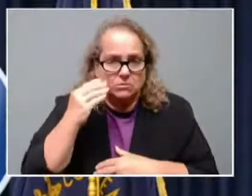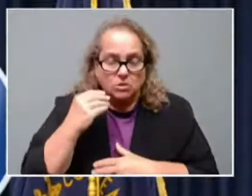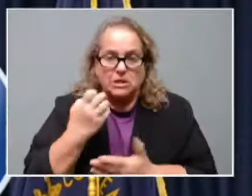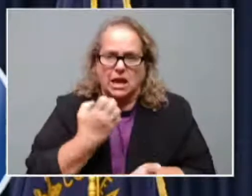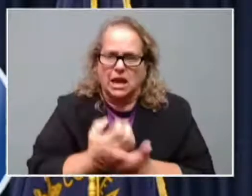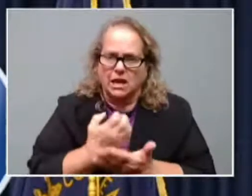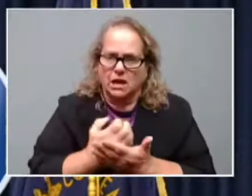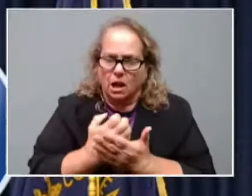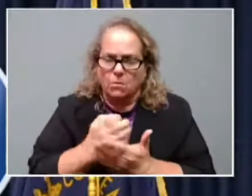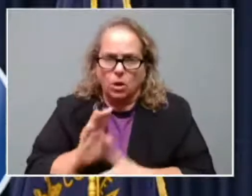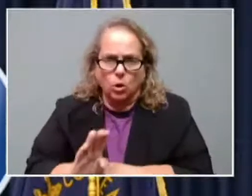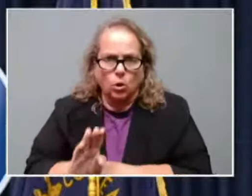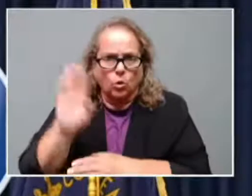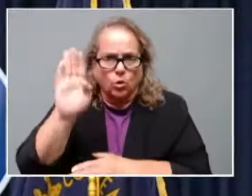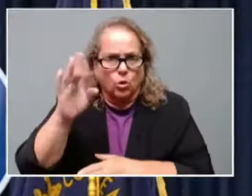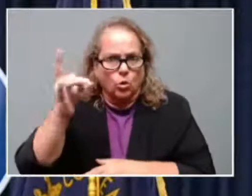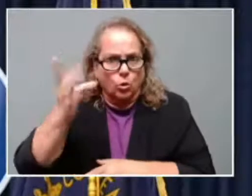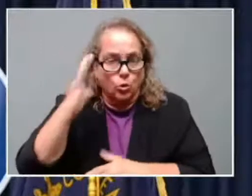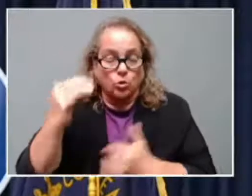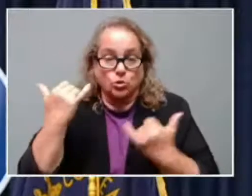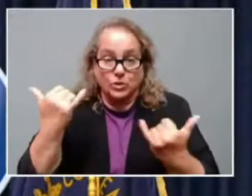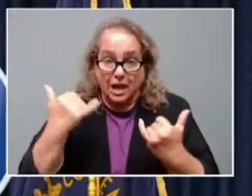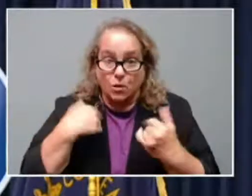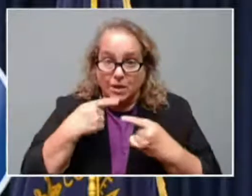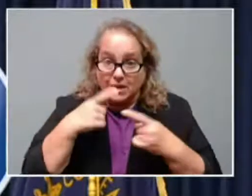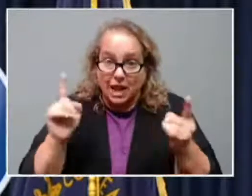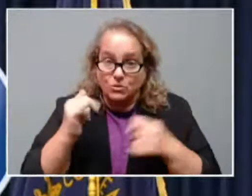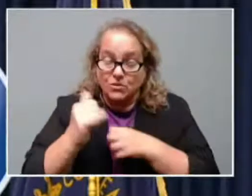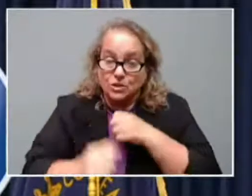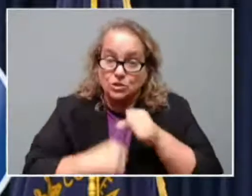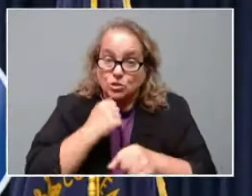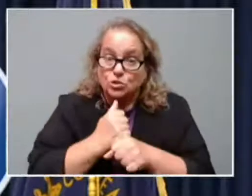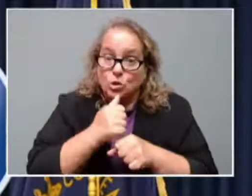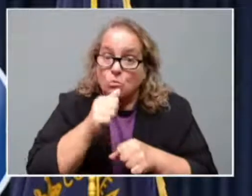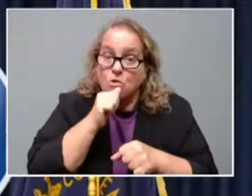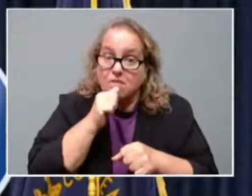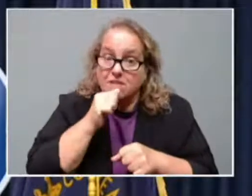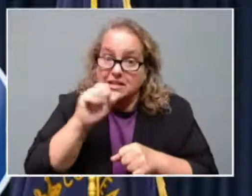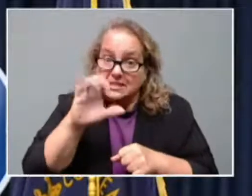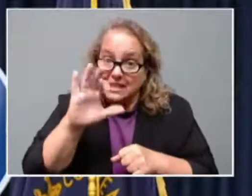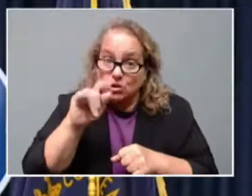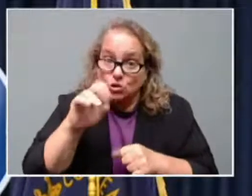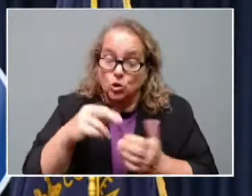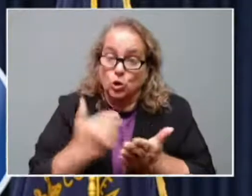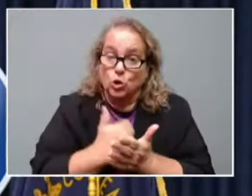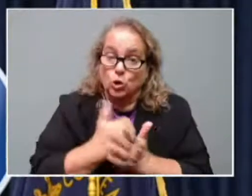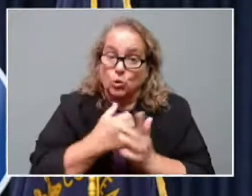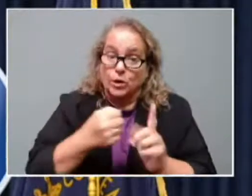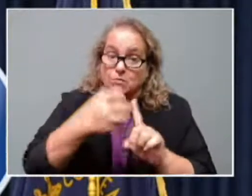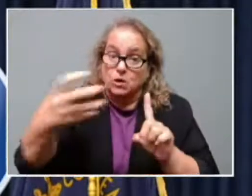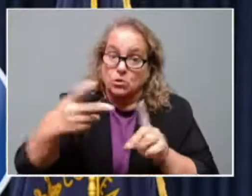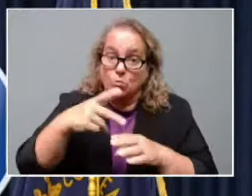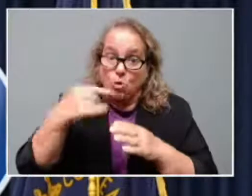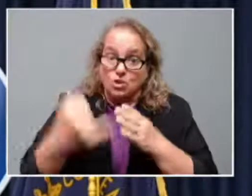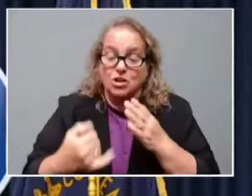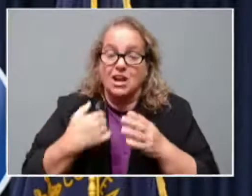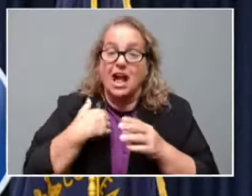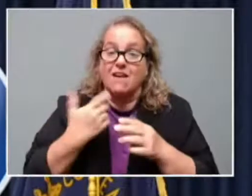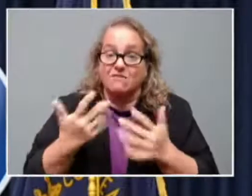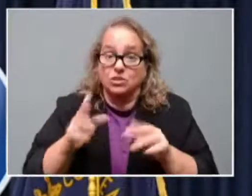we've announced that this year's private sector new location and expansion projects have exceeded $10